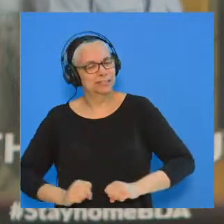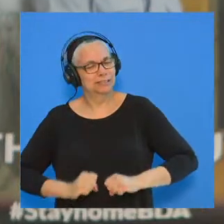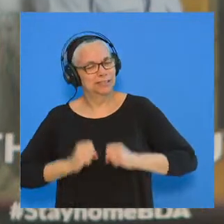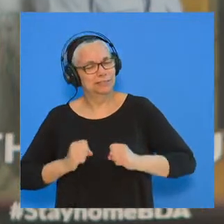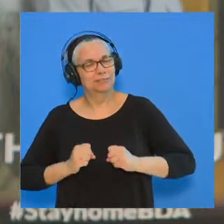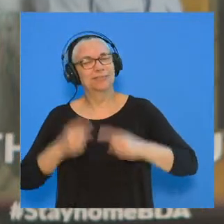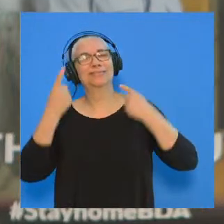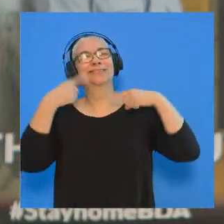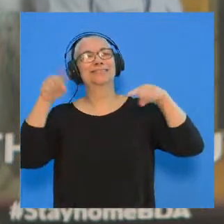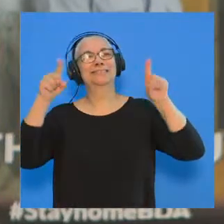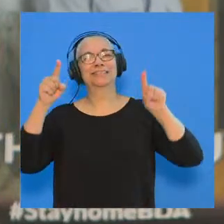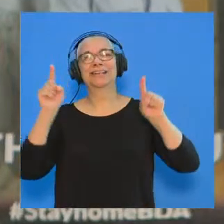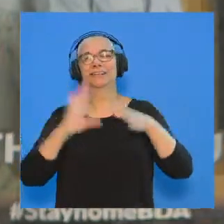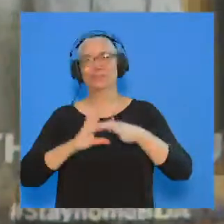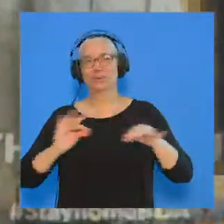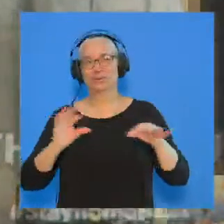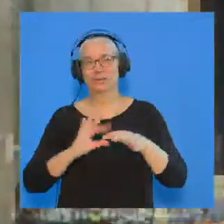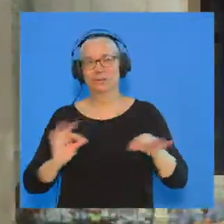Thank you.